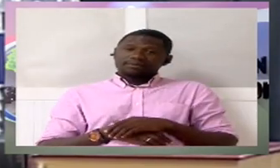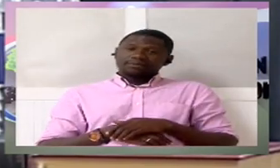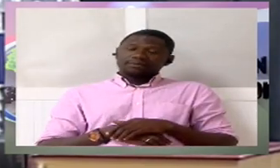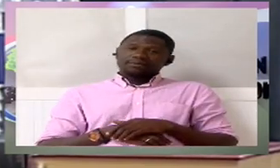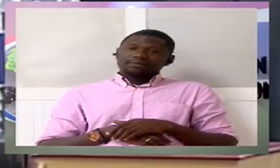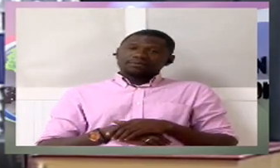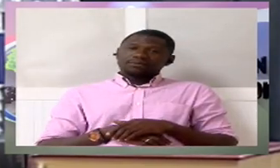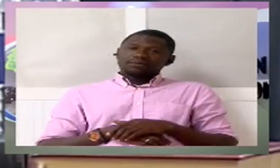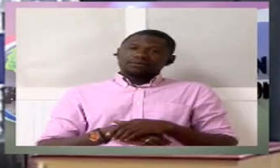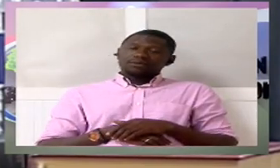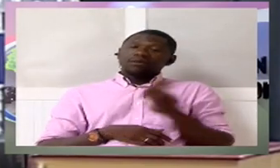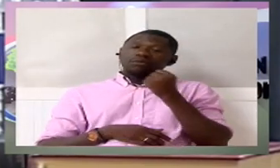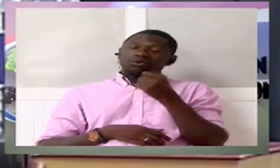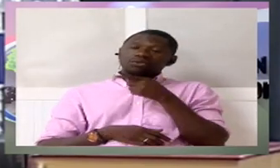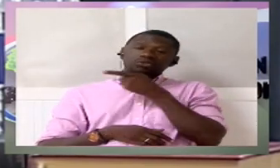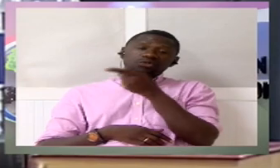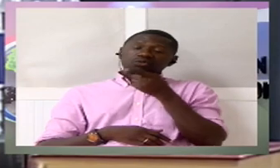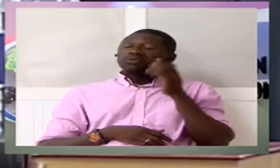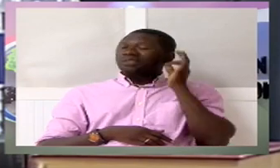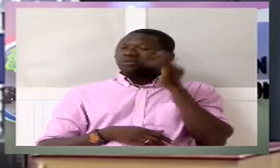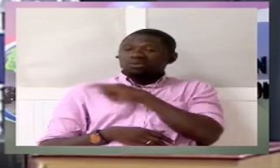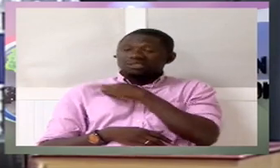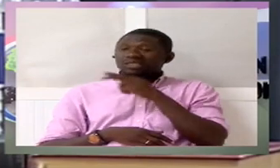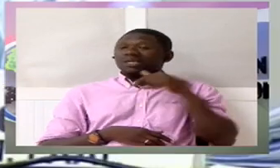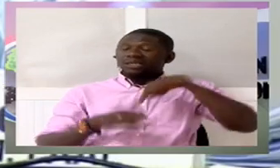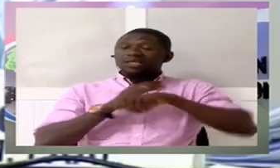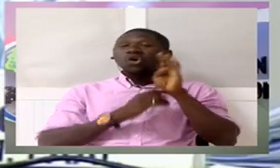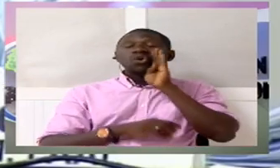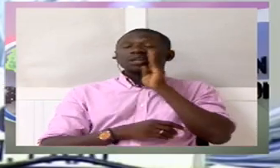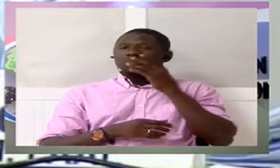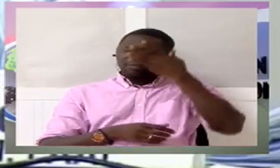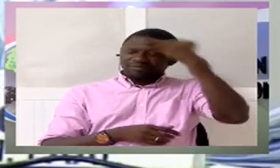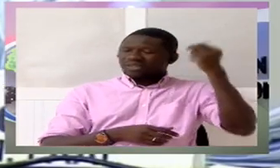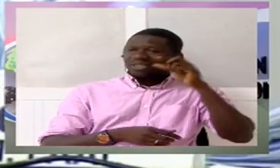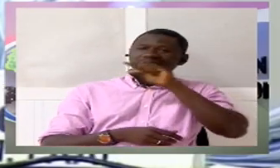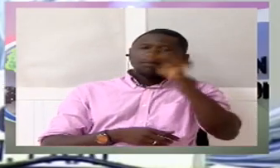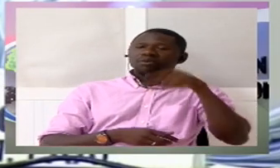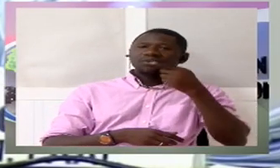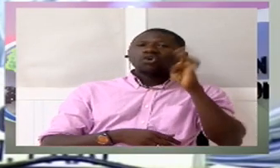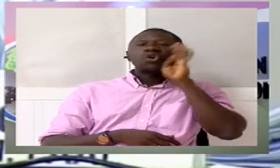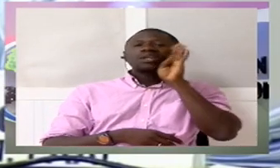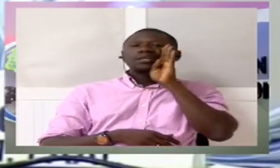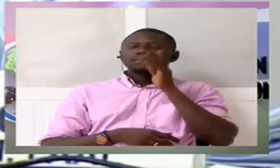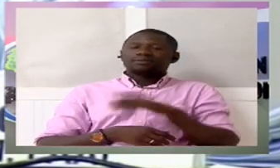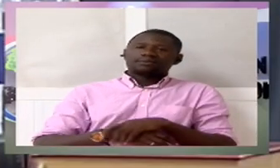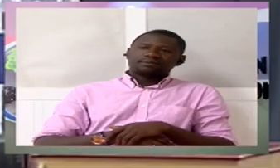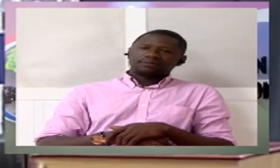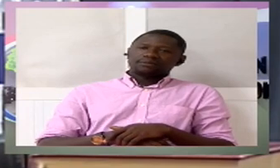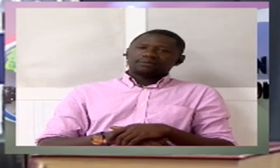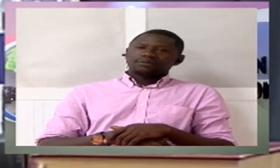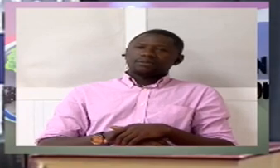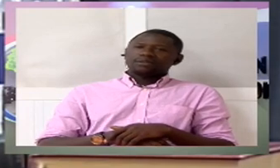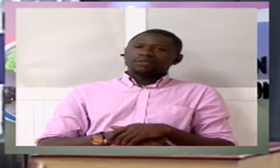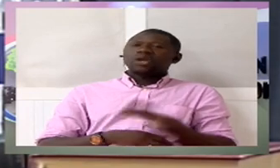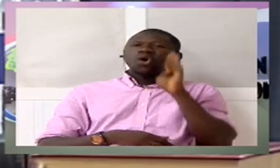Because she was in a hotel. Where? But I forgot the name. Where was the hotel? Hotel obe